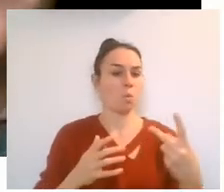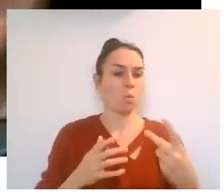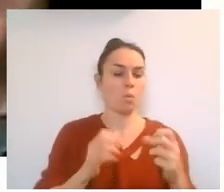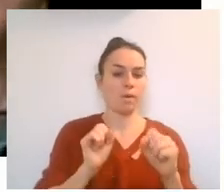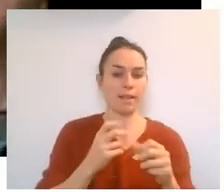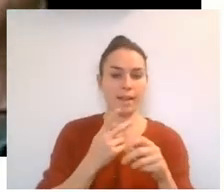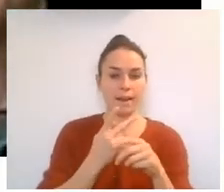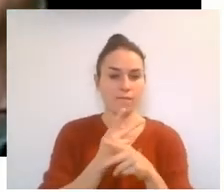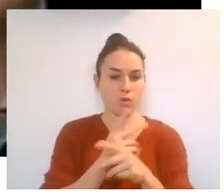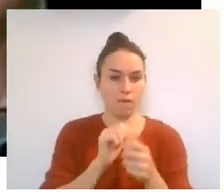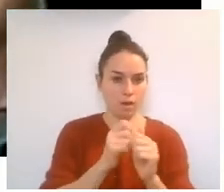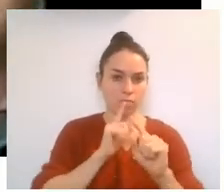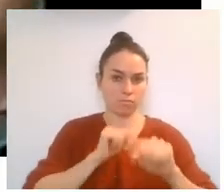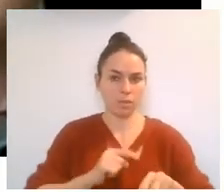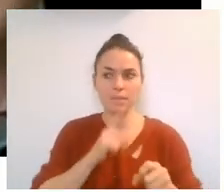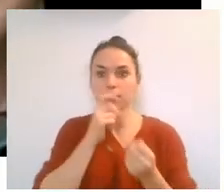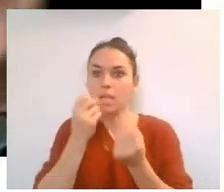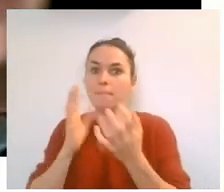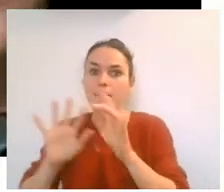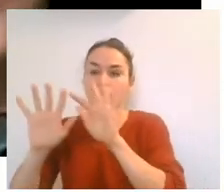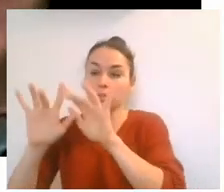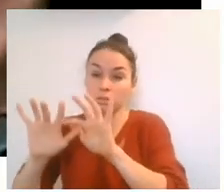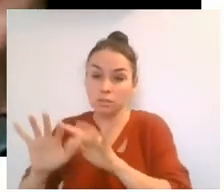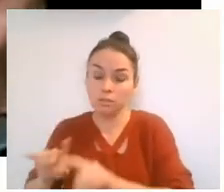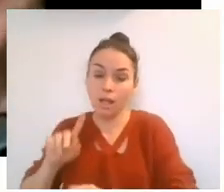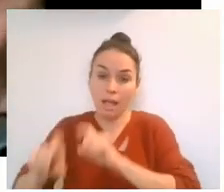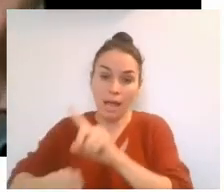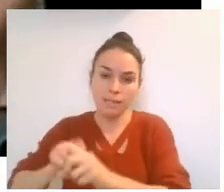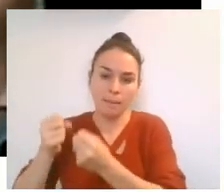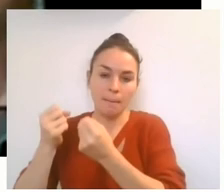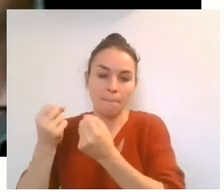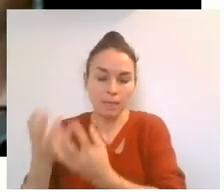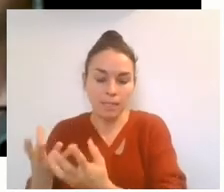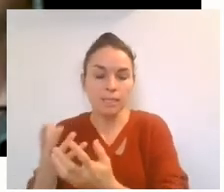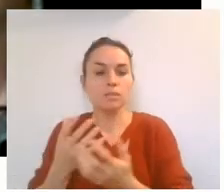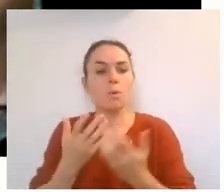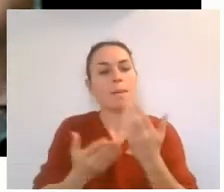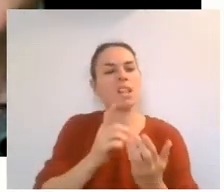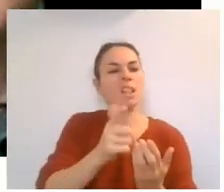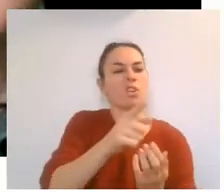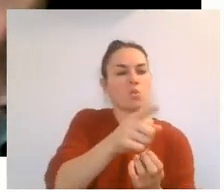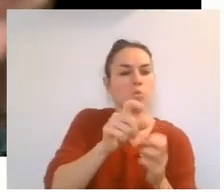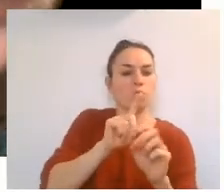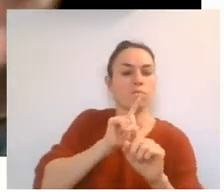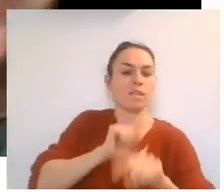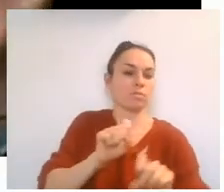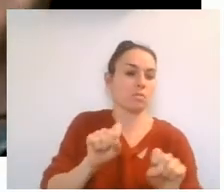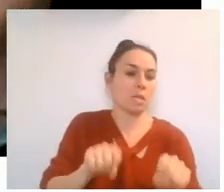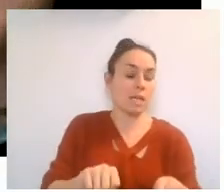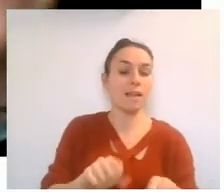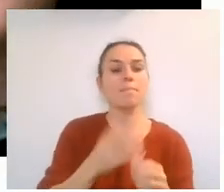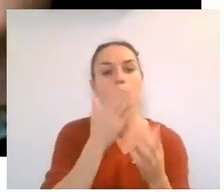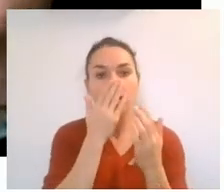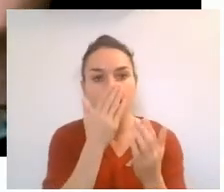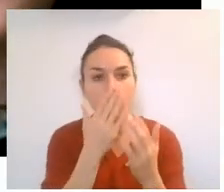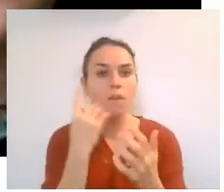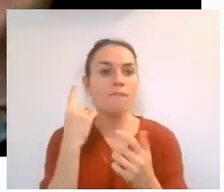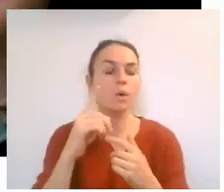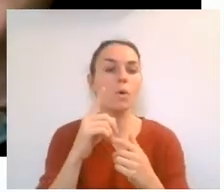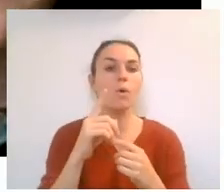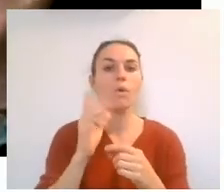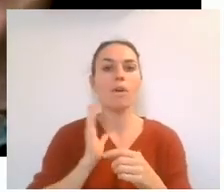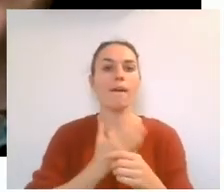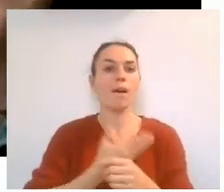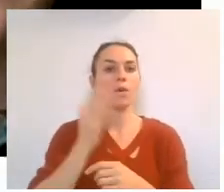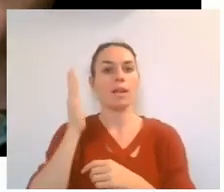of them. But for now, I want to thank you so much. On behalf of the Trudy Sundberg Lecture Series, on behalf of the Sno-Isle